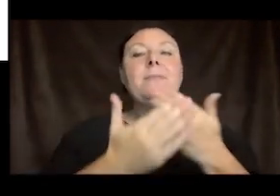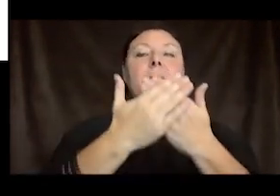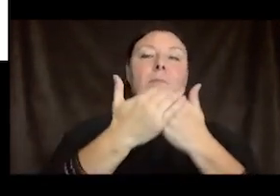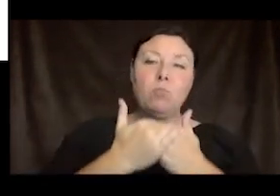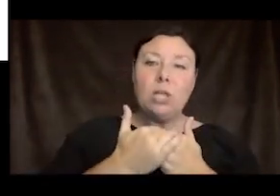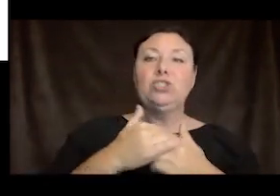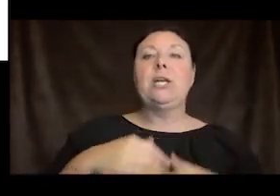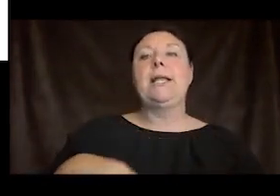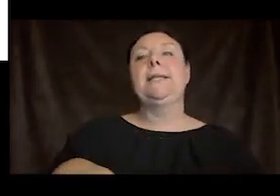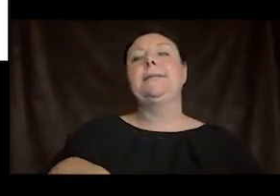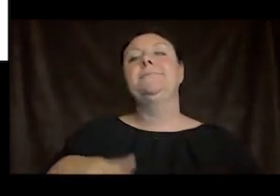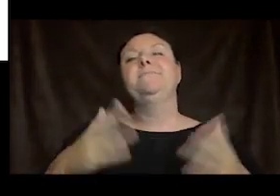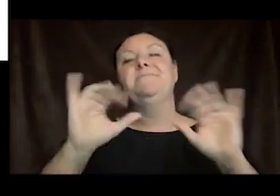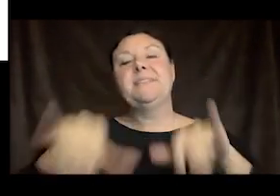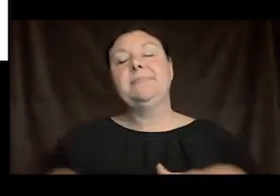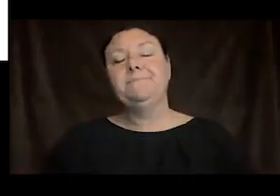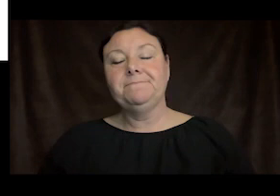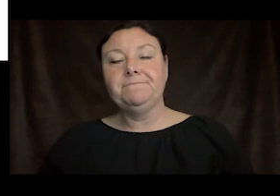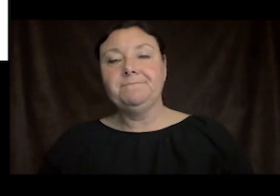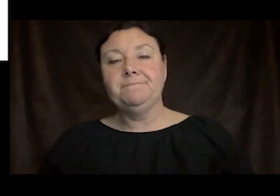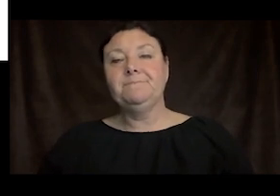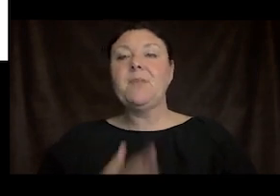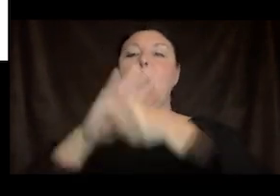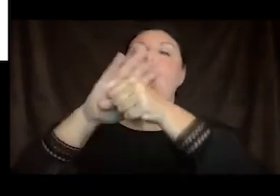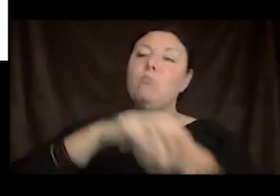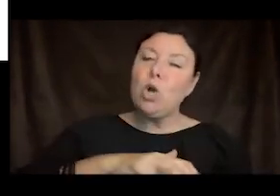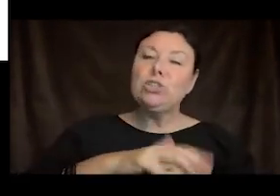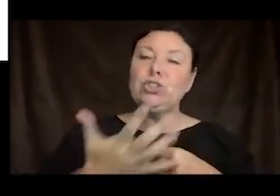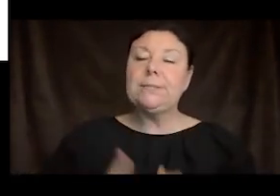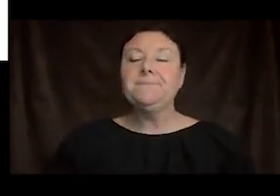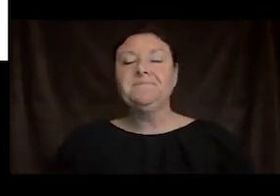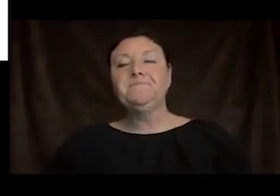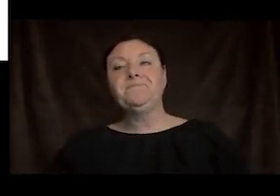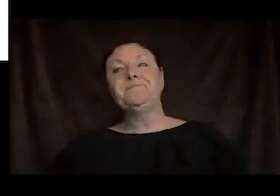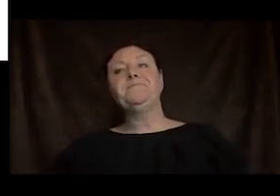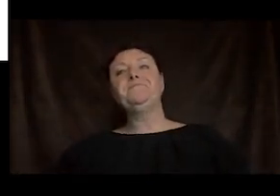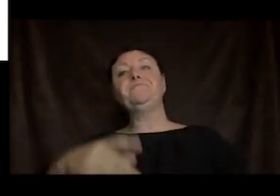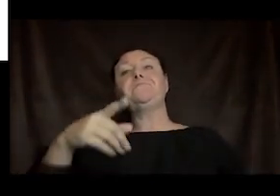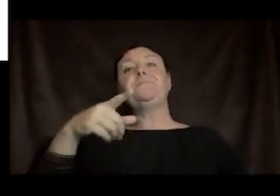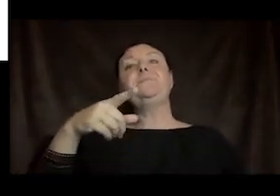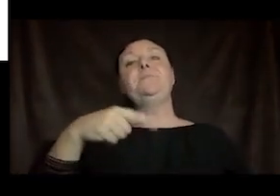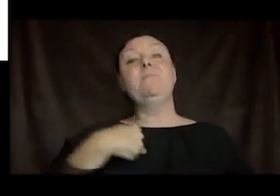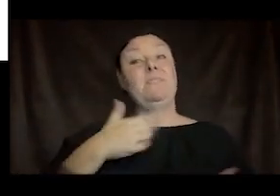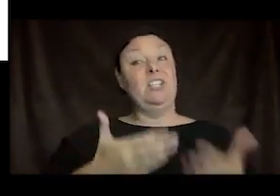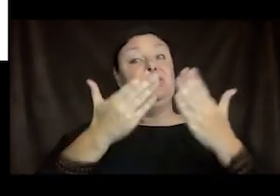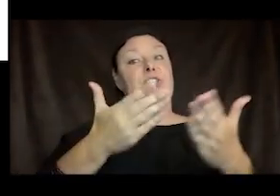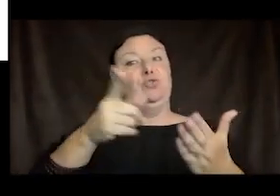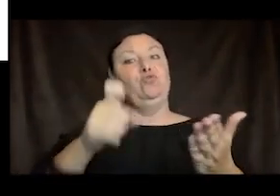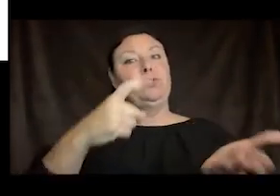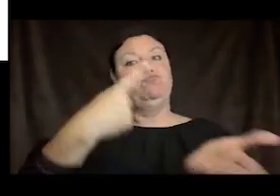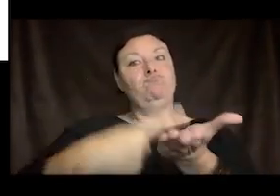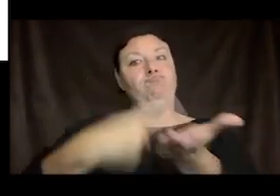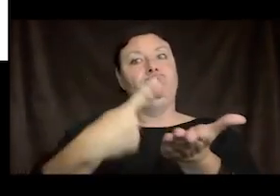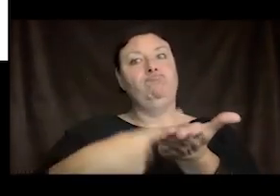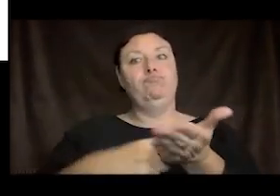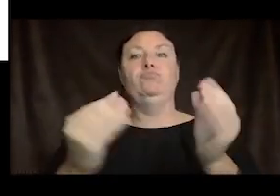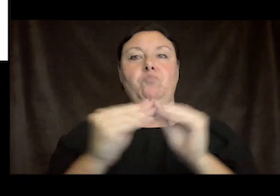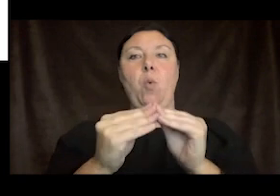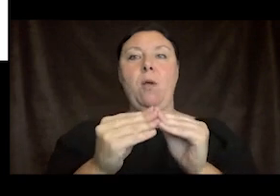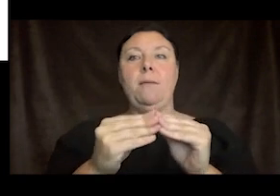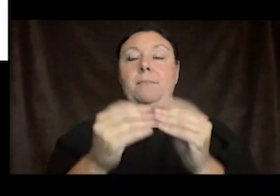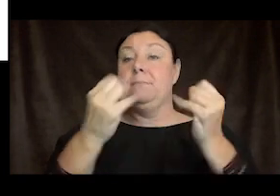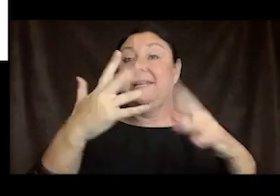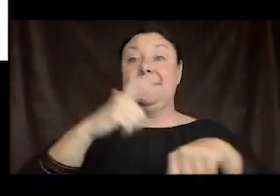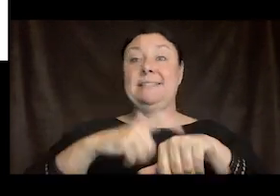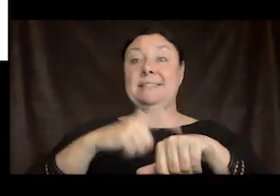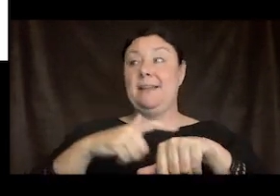oppression rolls out. And so I would suggest that they need to have the conversation even more so, because many times I've